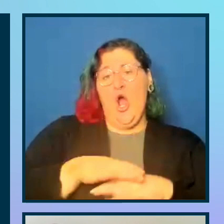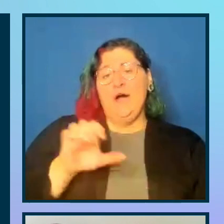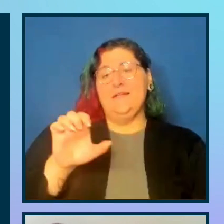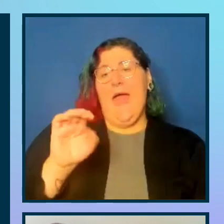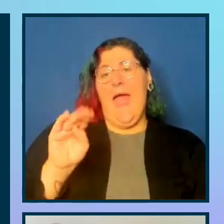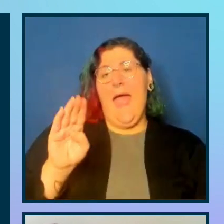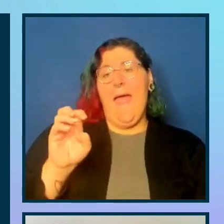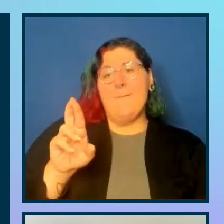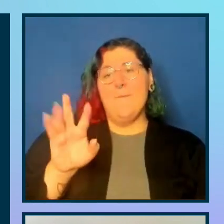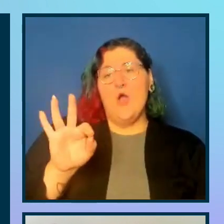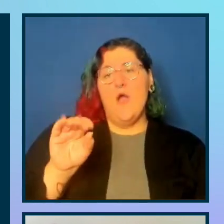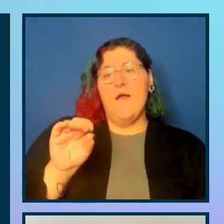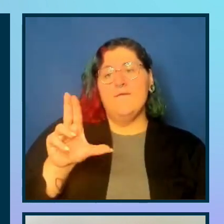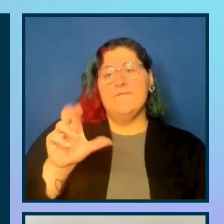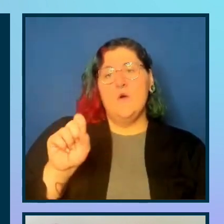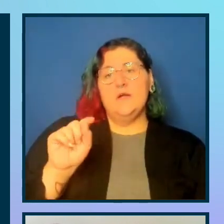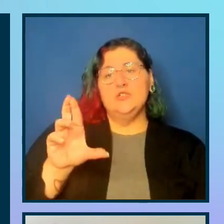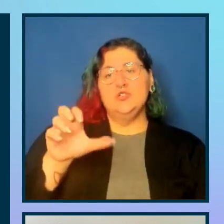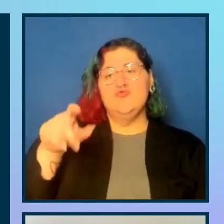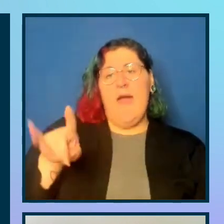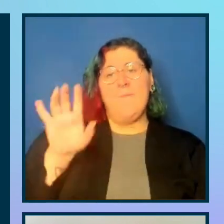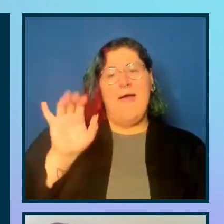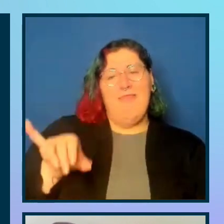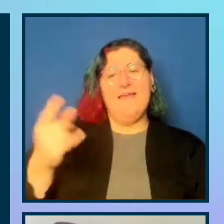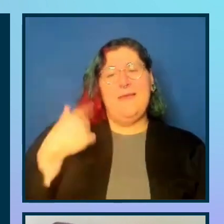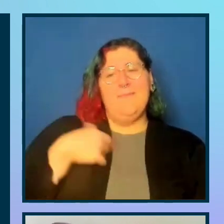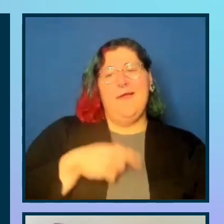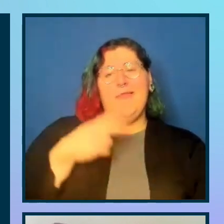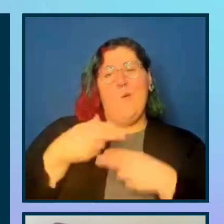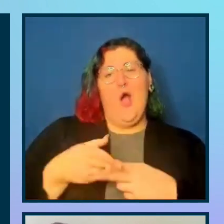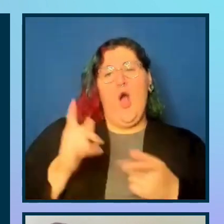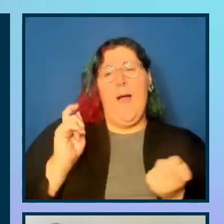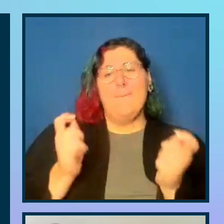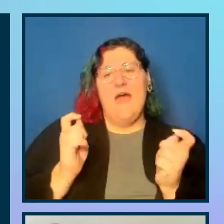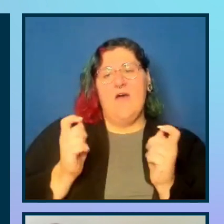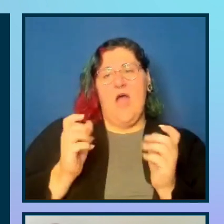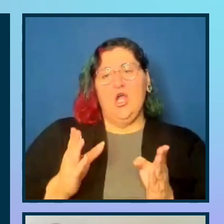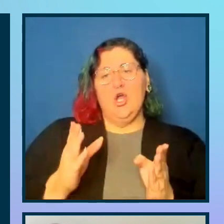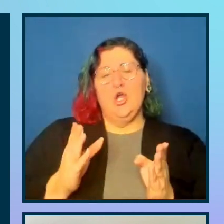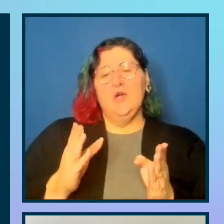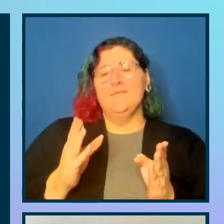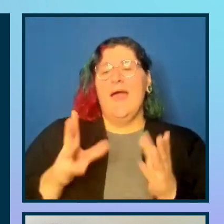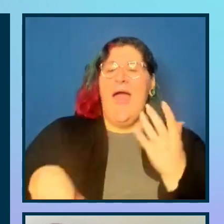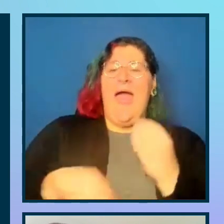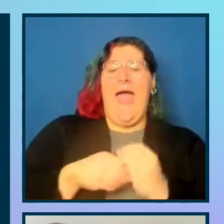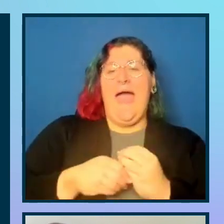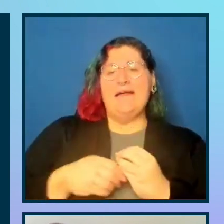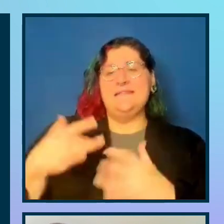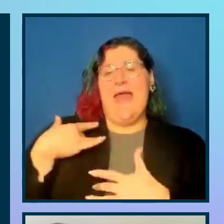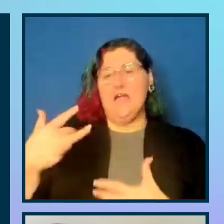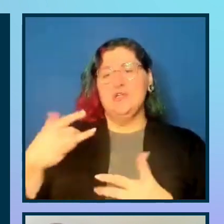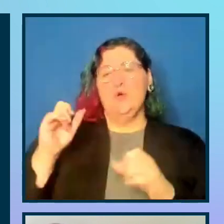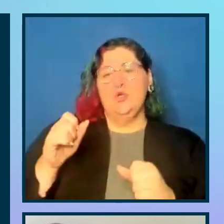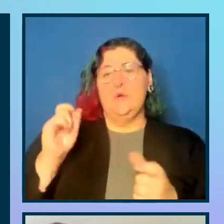A modifier is something like more like a directive if you've used Angular or Vue. It basically adds an attribute that you can customize that